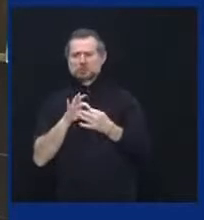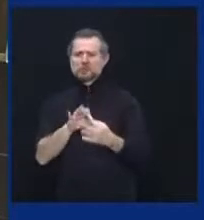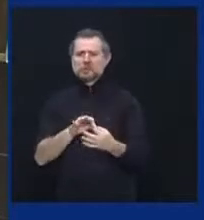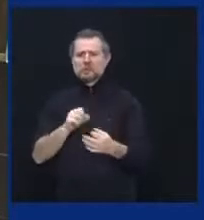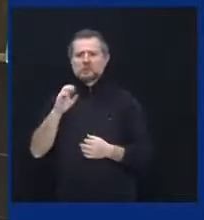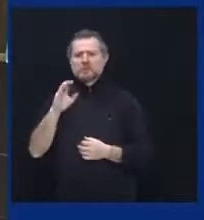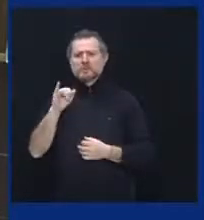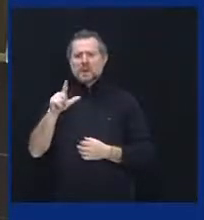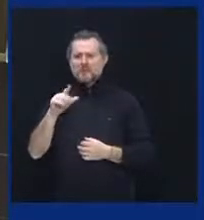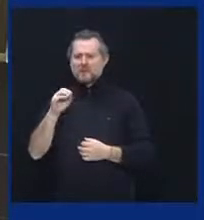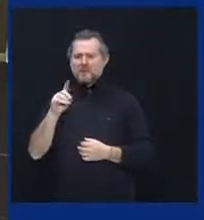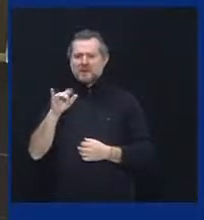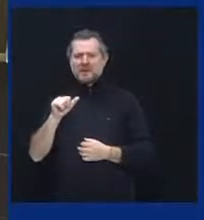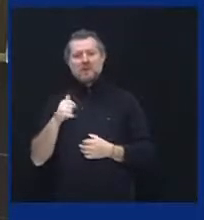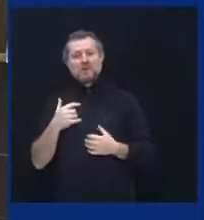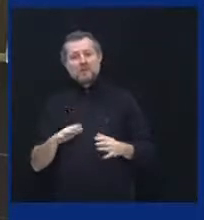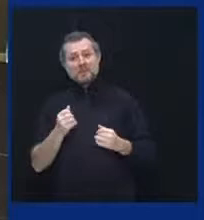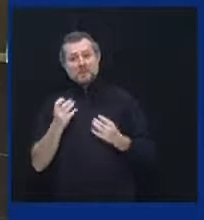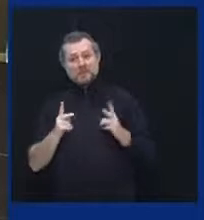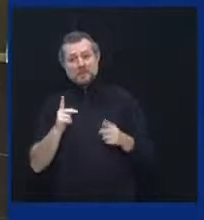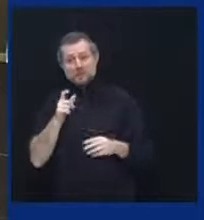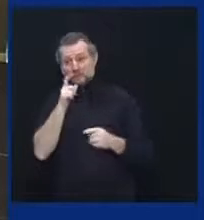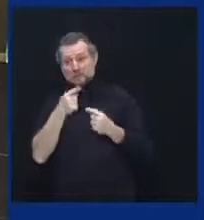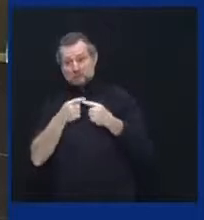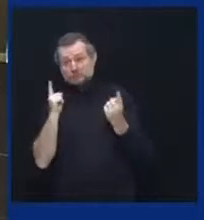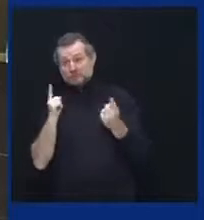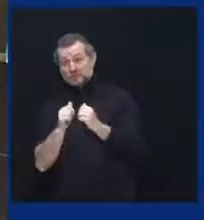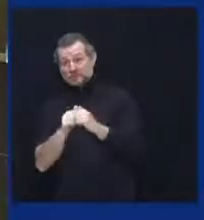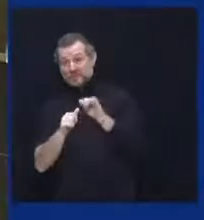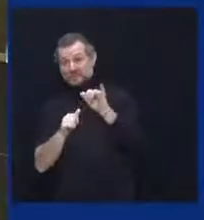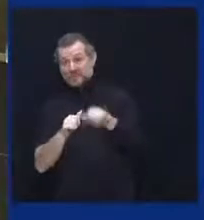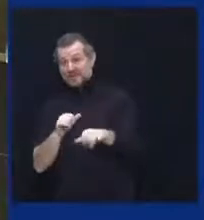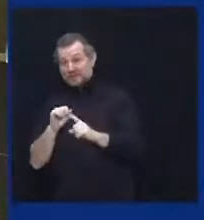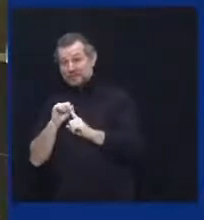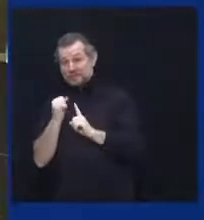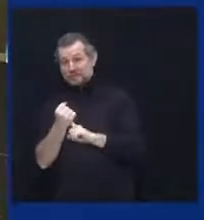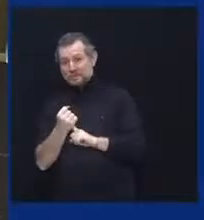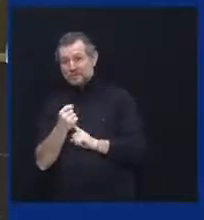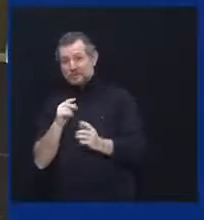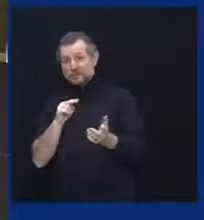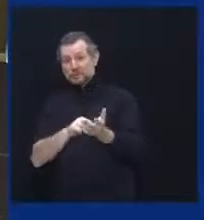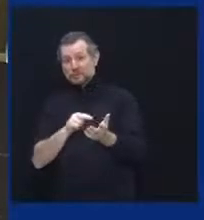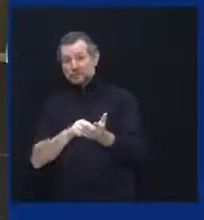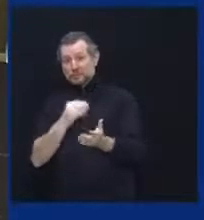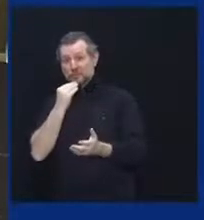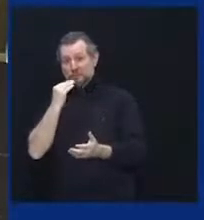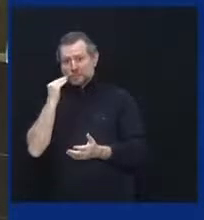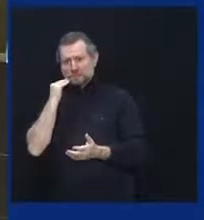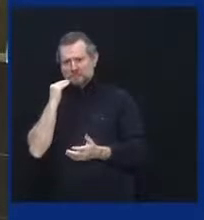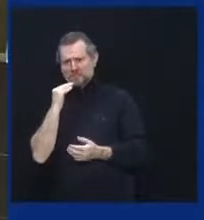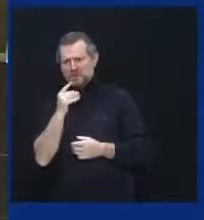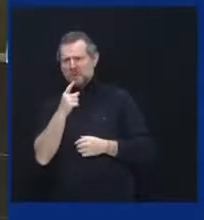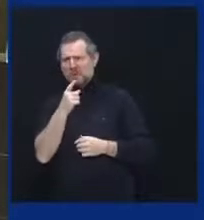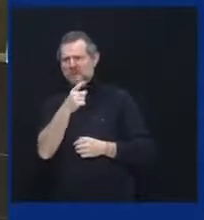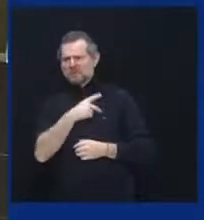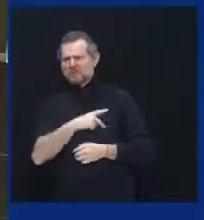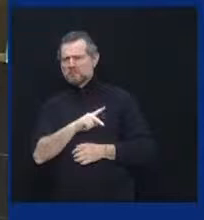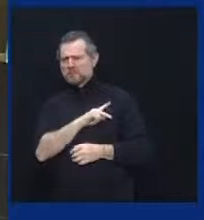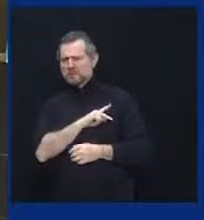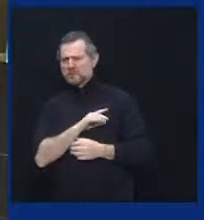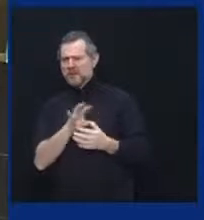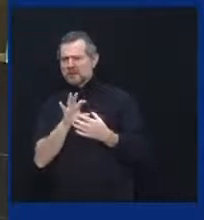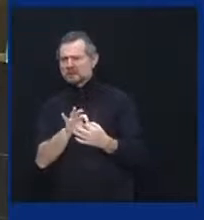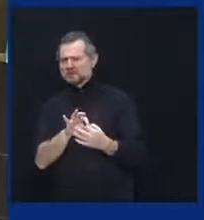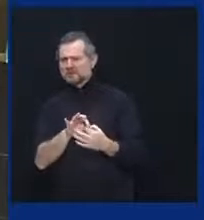But in this case, many of the people who disagree with how this whole situation was handled with the nursing homes have a very personal connection to it. They've